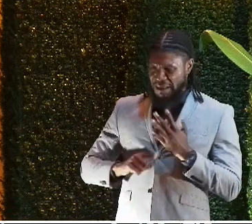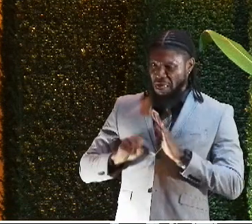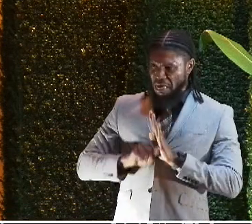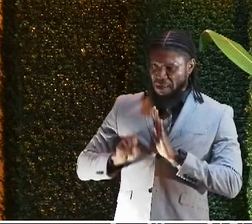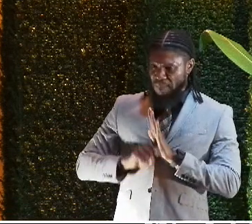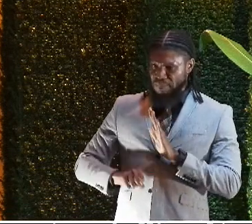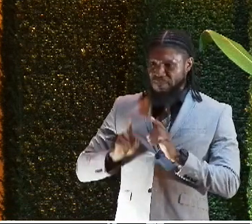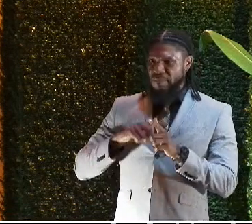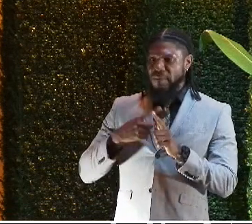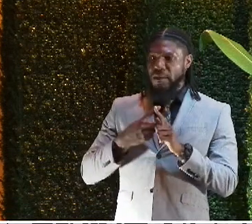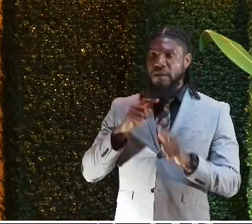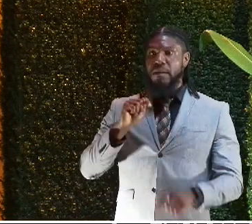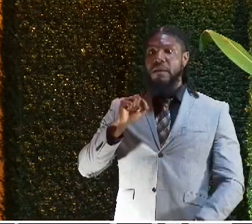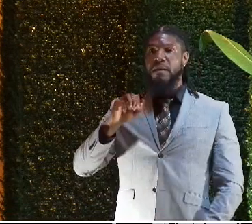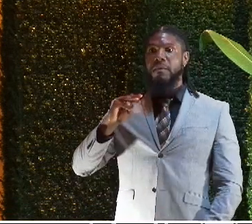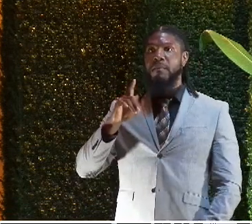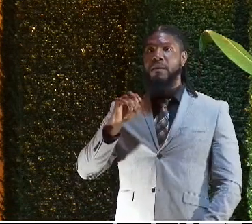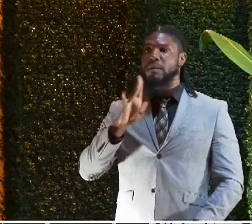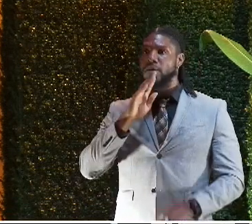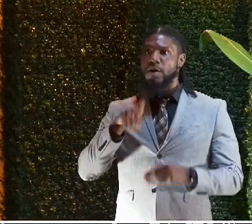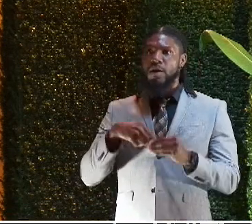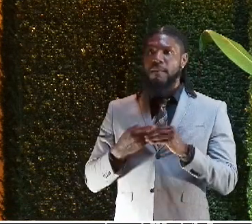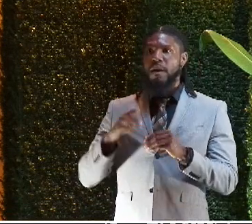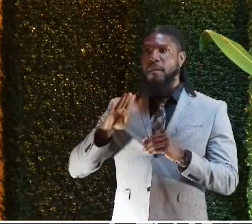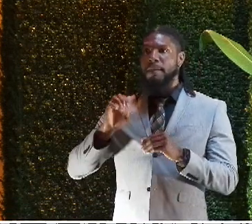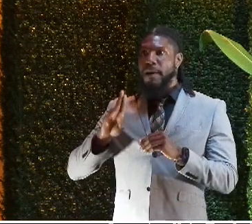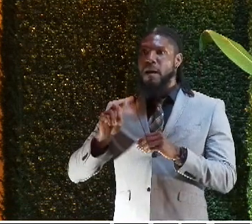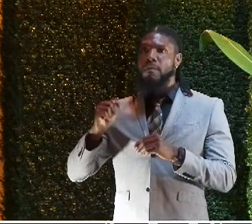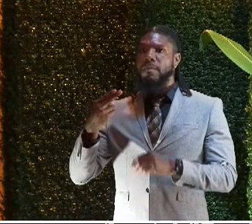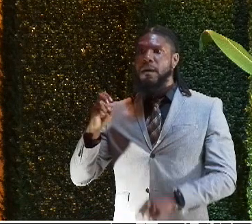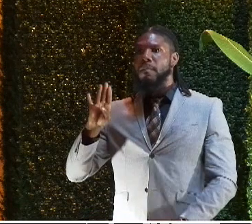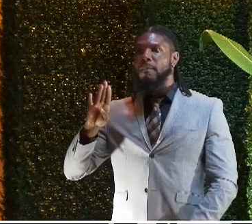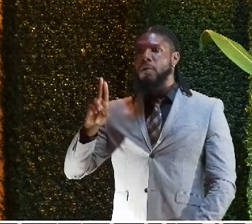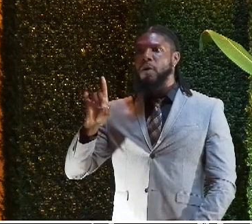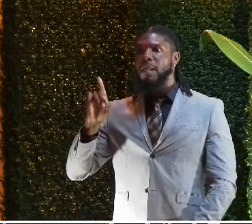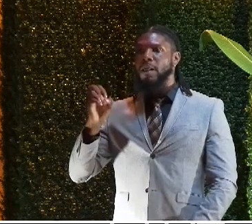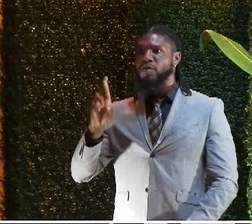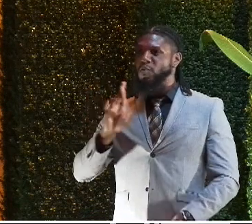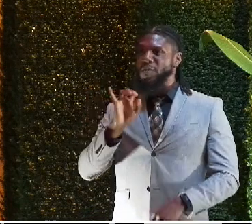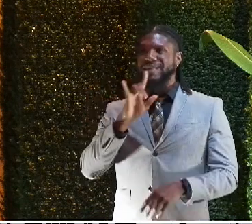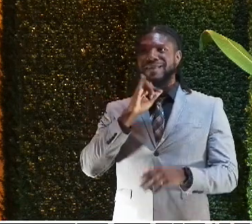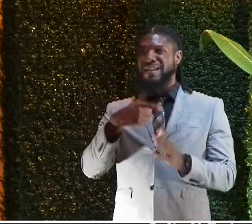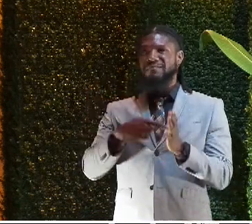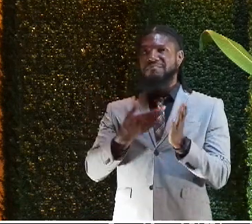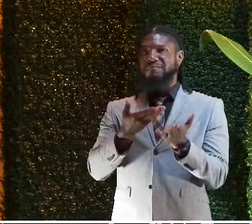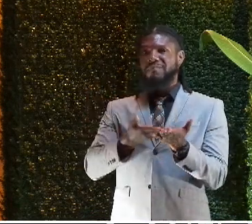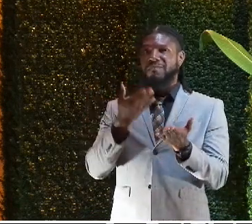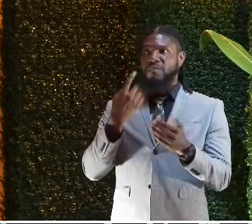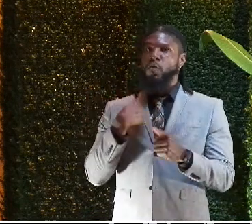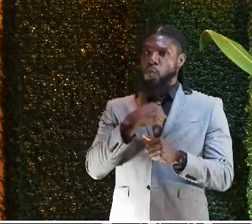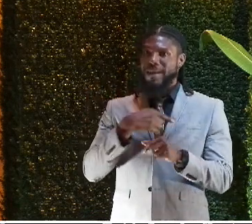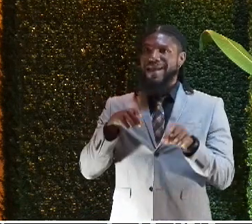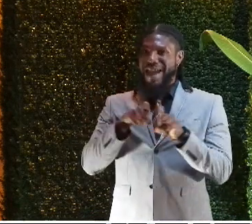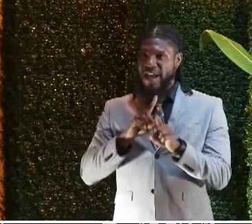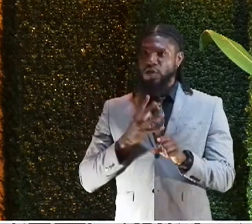about Bob the Builder and this and that, you're just illustrating how we as trans people can be